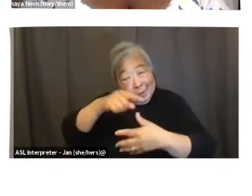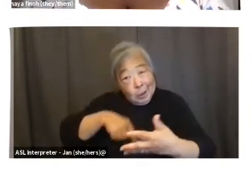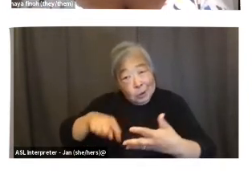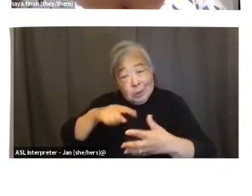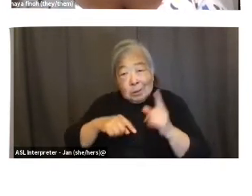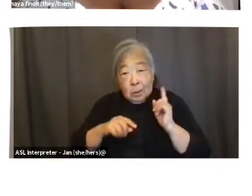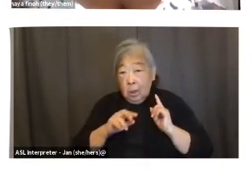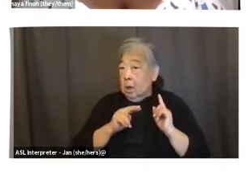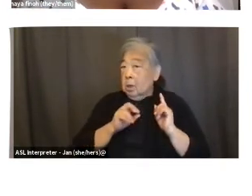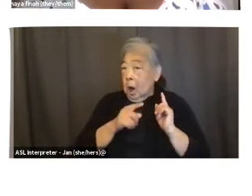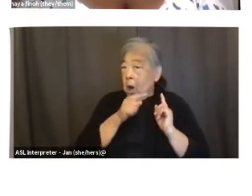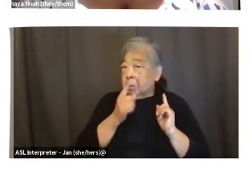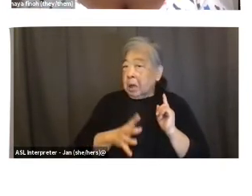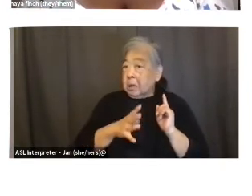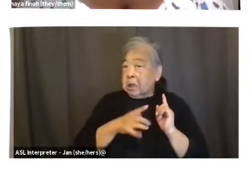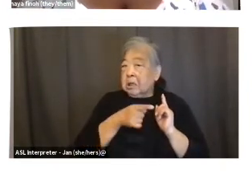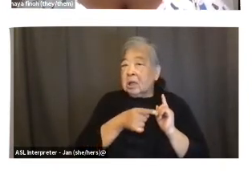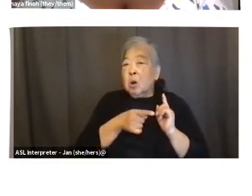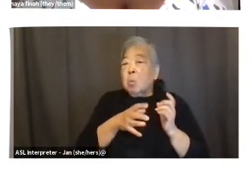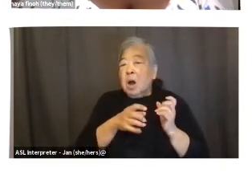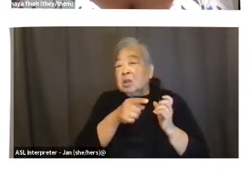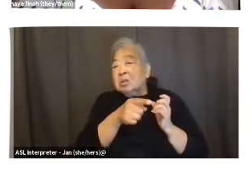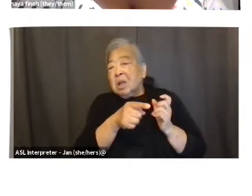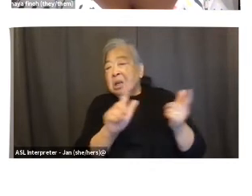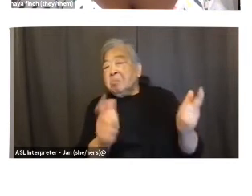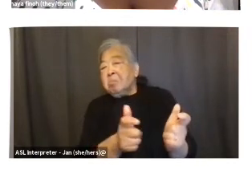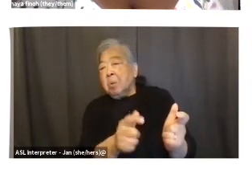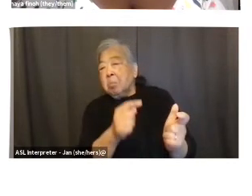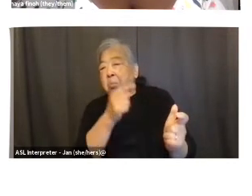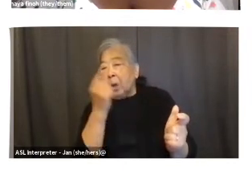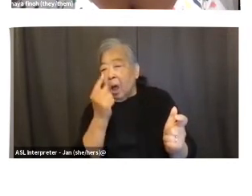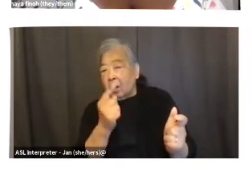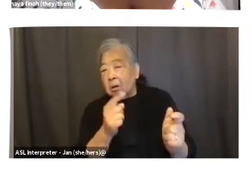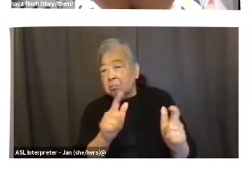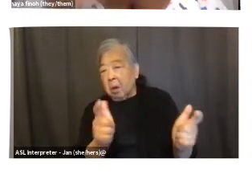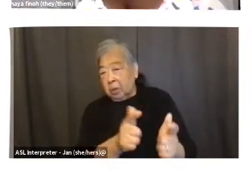non-Black elites to stamp out the Black presence in these countries.